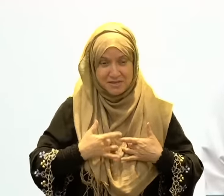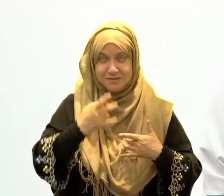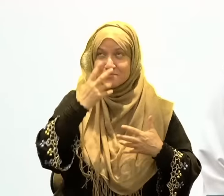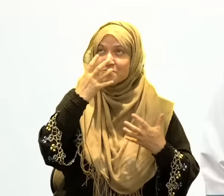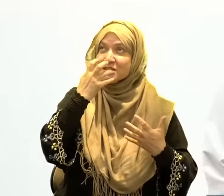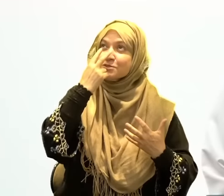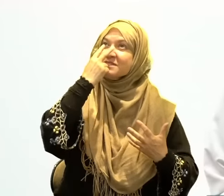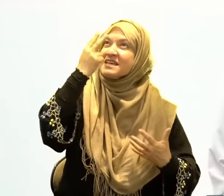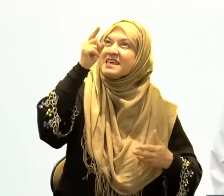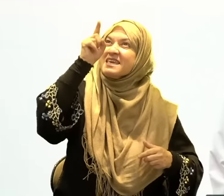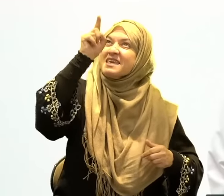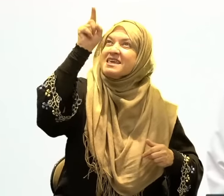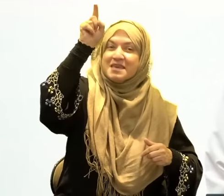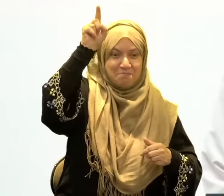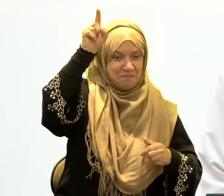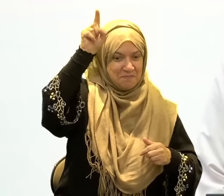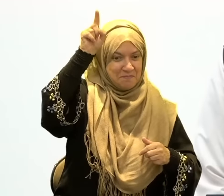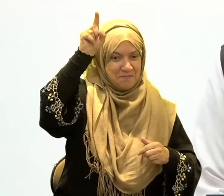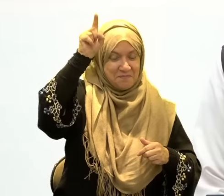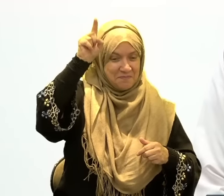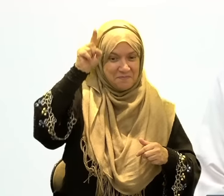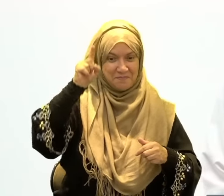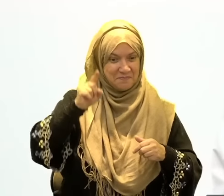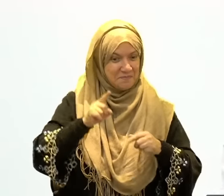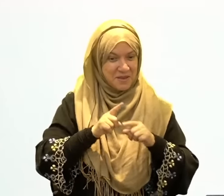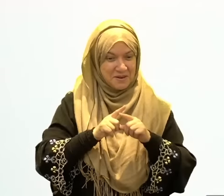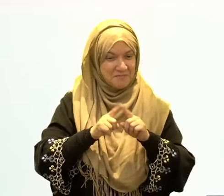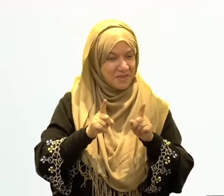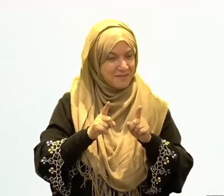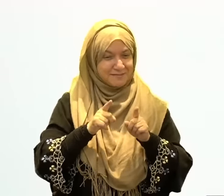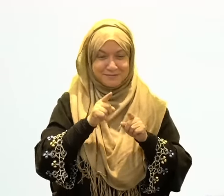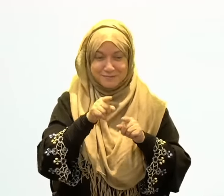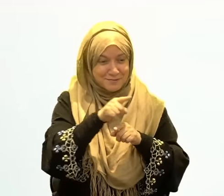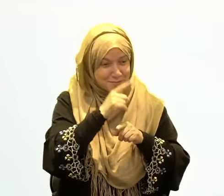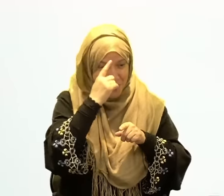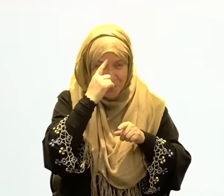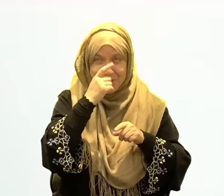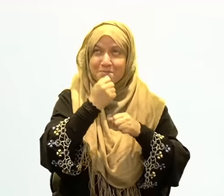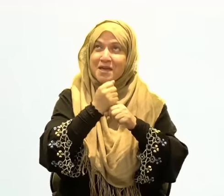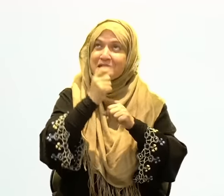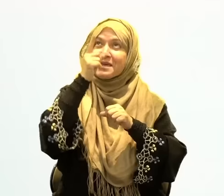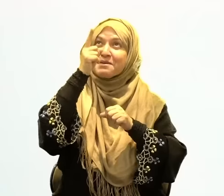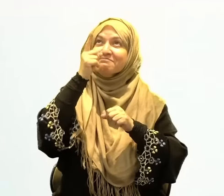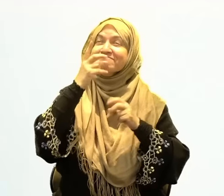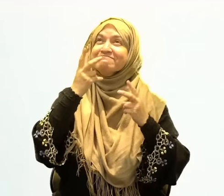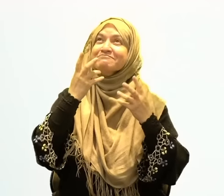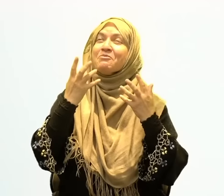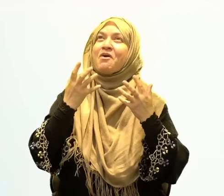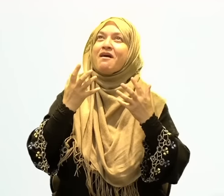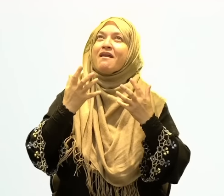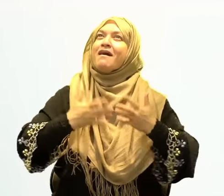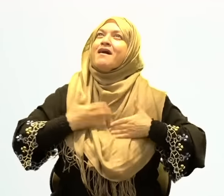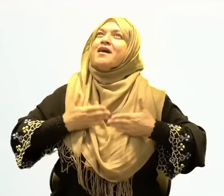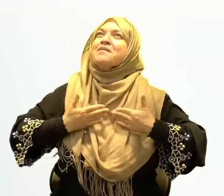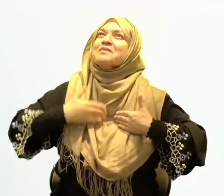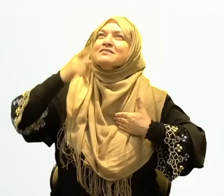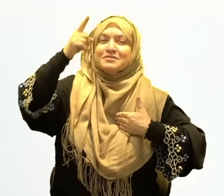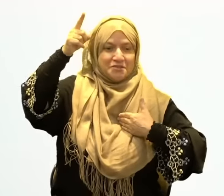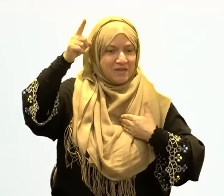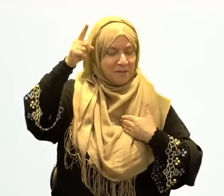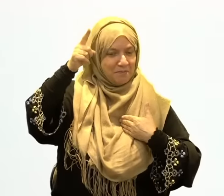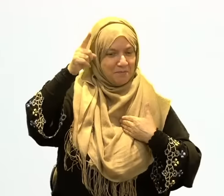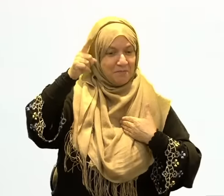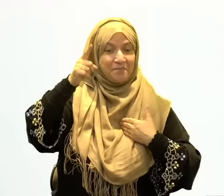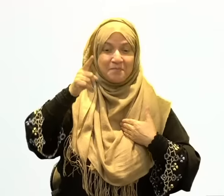him, give me advice. He said, ittaqillaha an yakuna Allah ahwan an-nadirina ilayk. Be mindful of